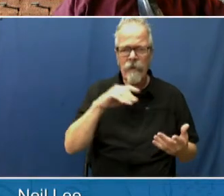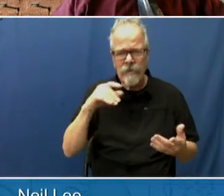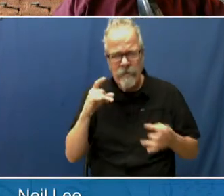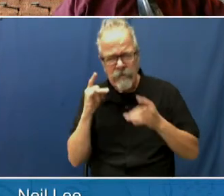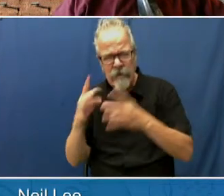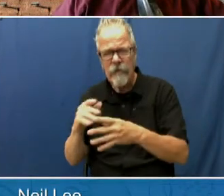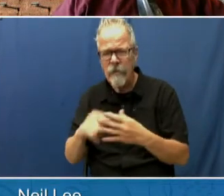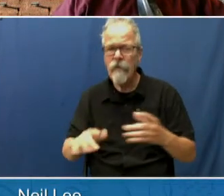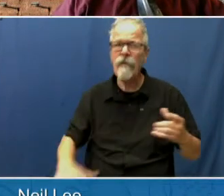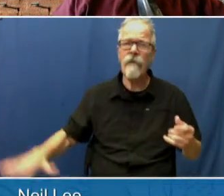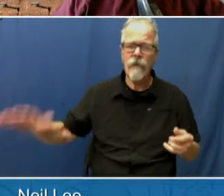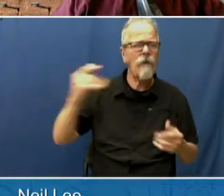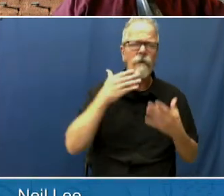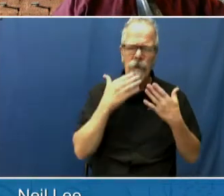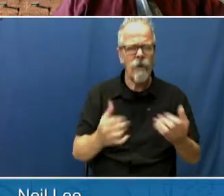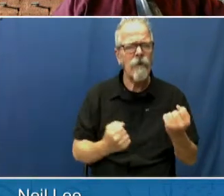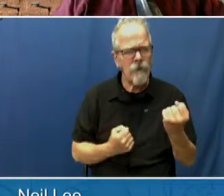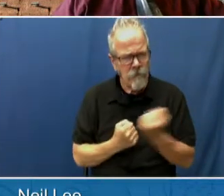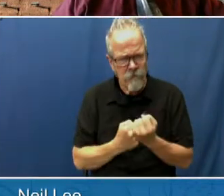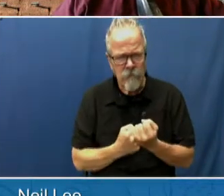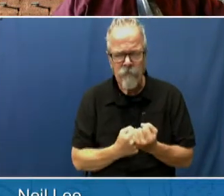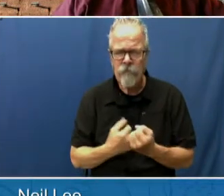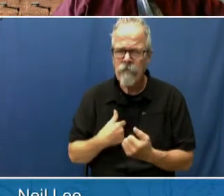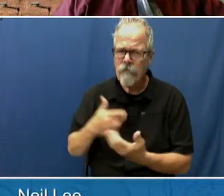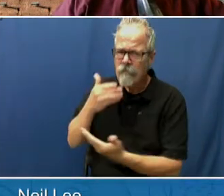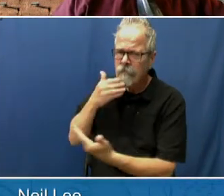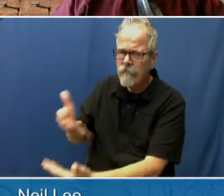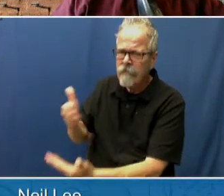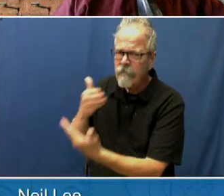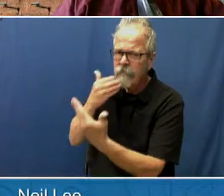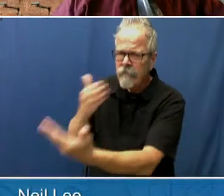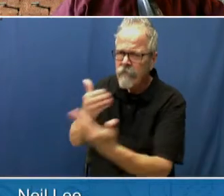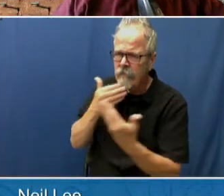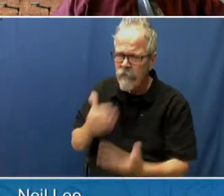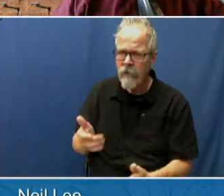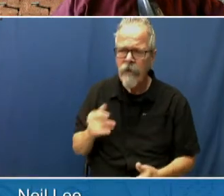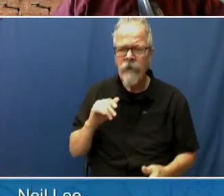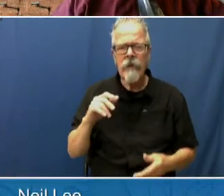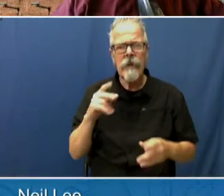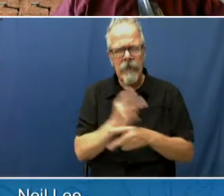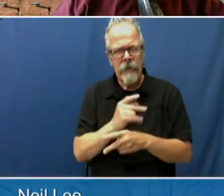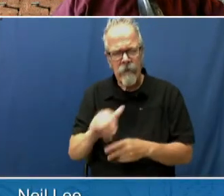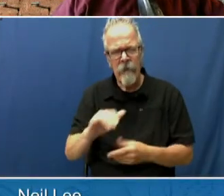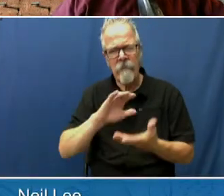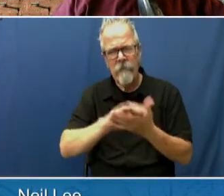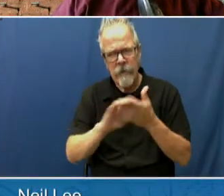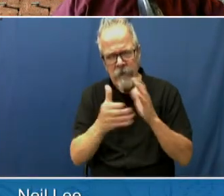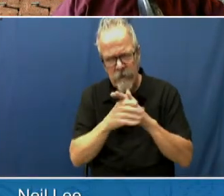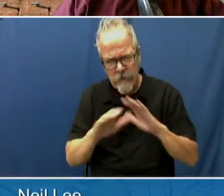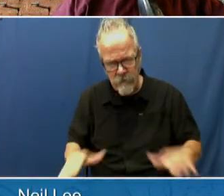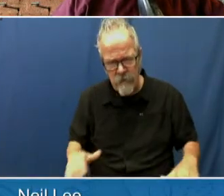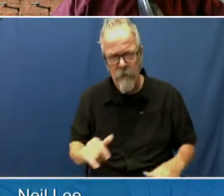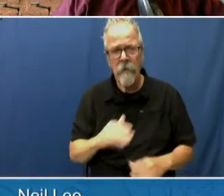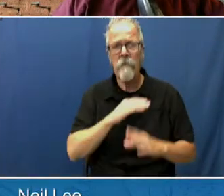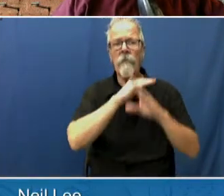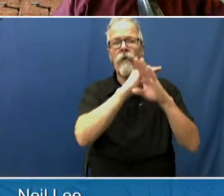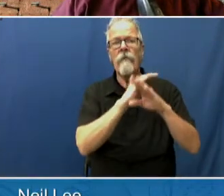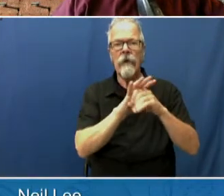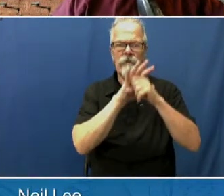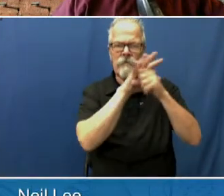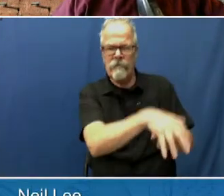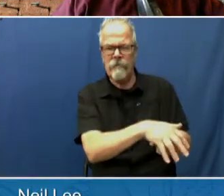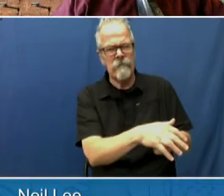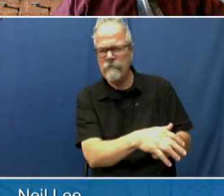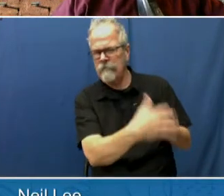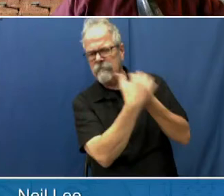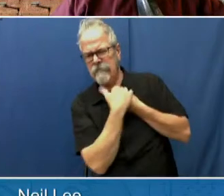work together peacefully to obtain racial justice, building an effective policing community, and to